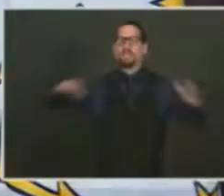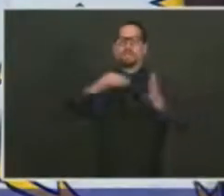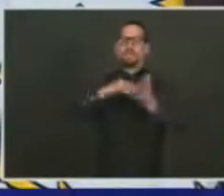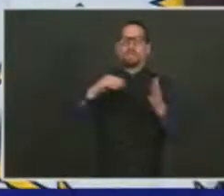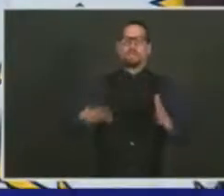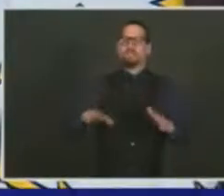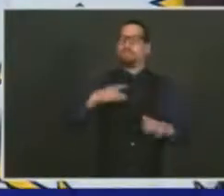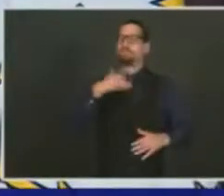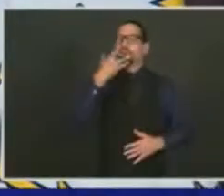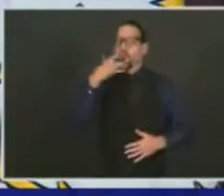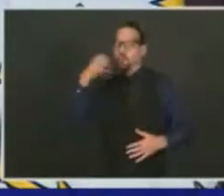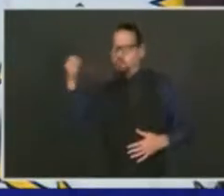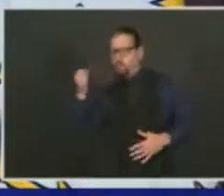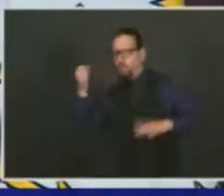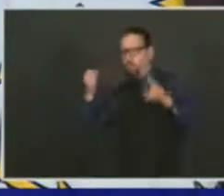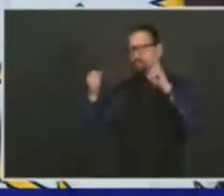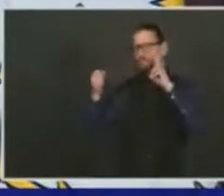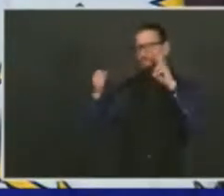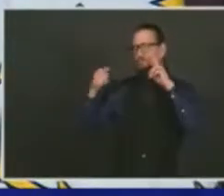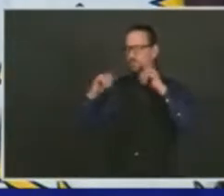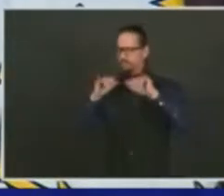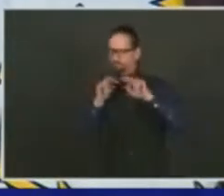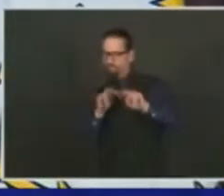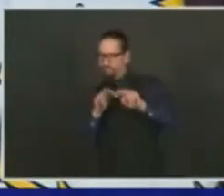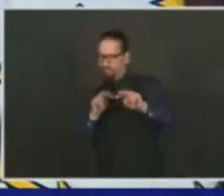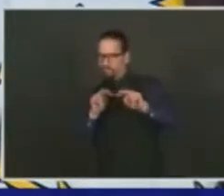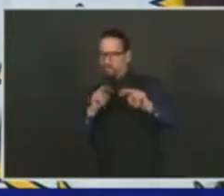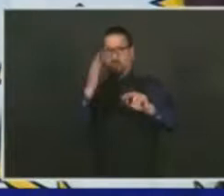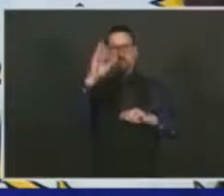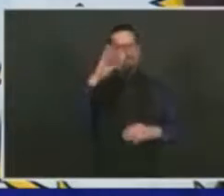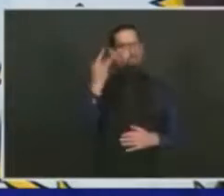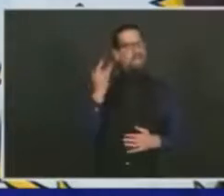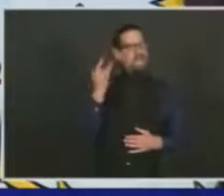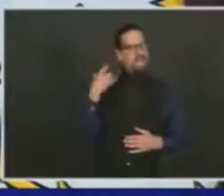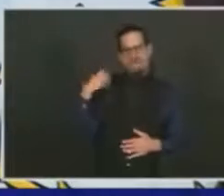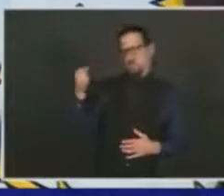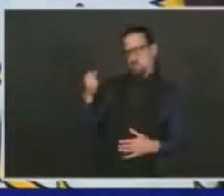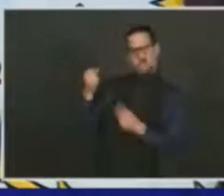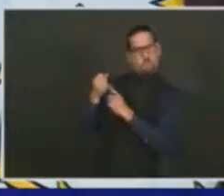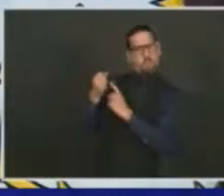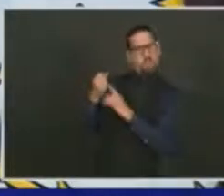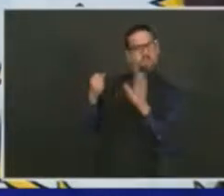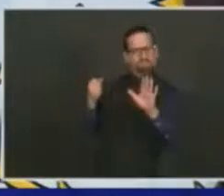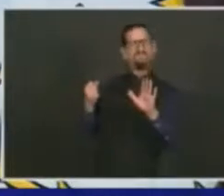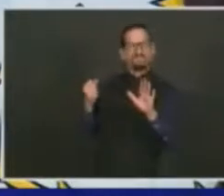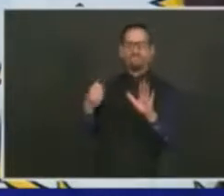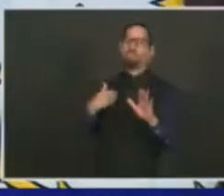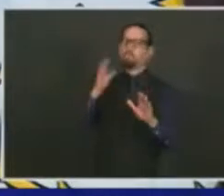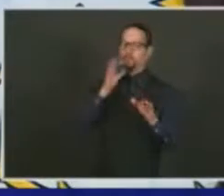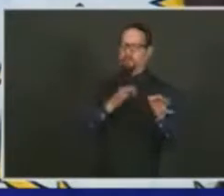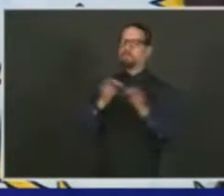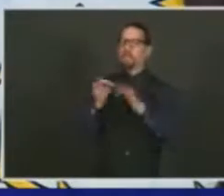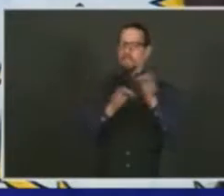And let me tell you why. I'm going to be very clear about what's going on and how I'm making these decisions.